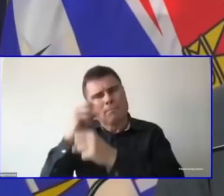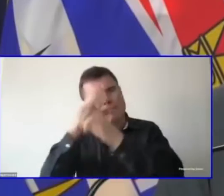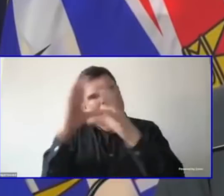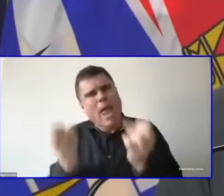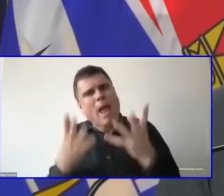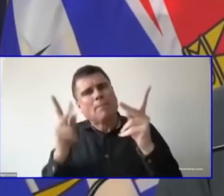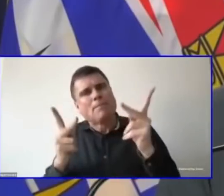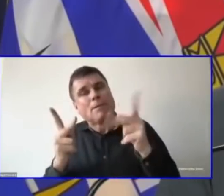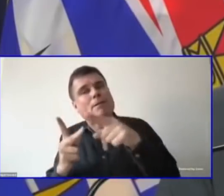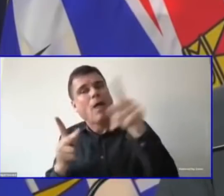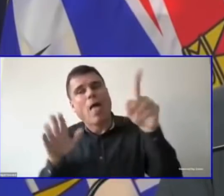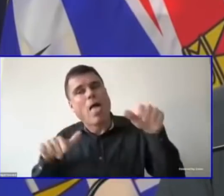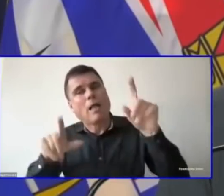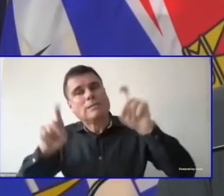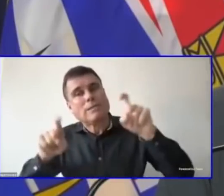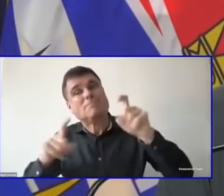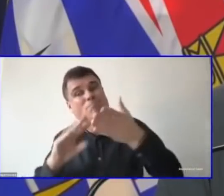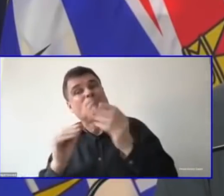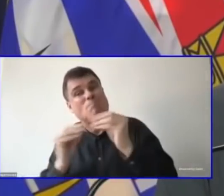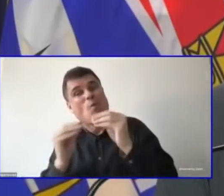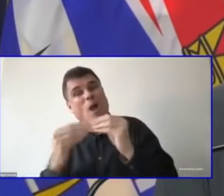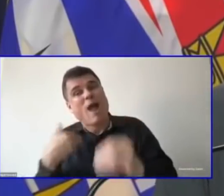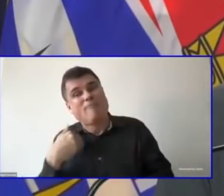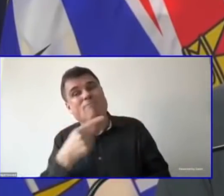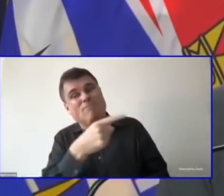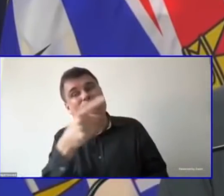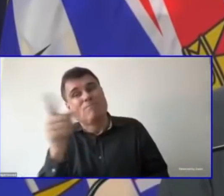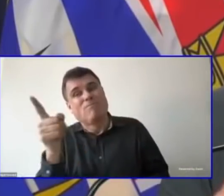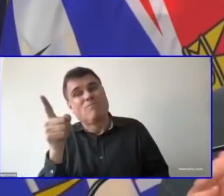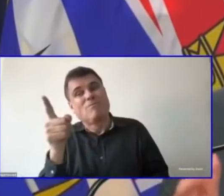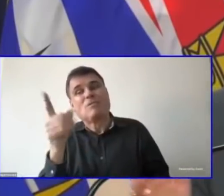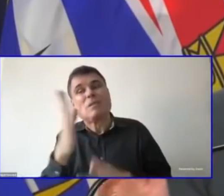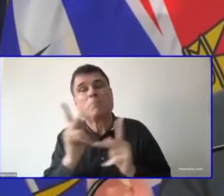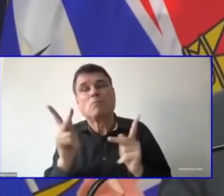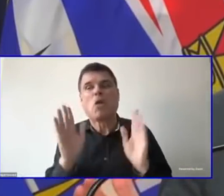and staying at home. So we all need to rethink how we